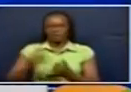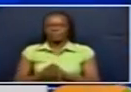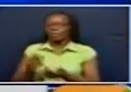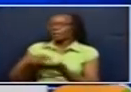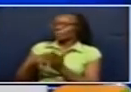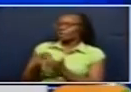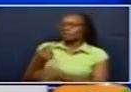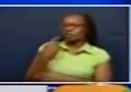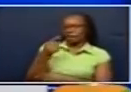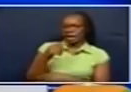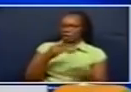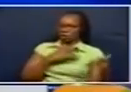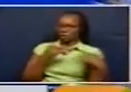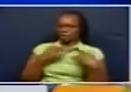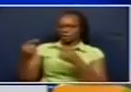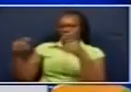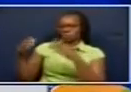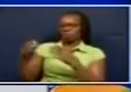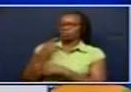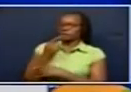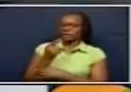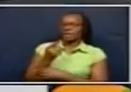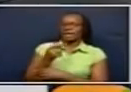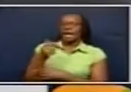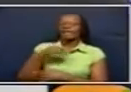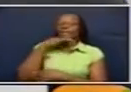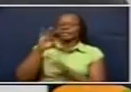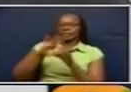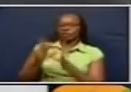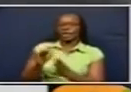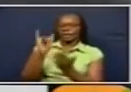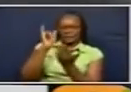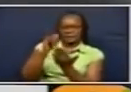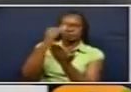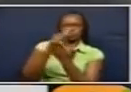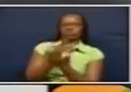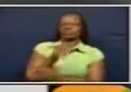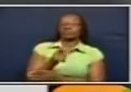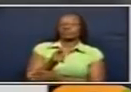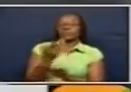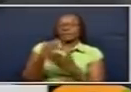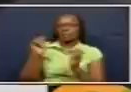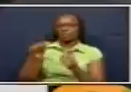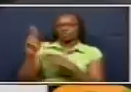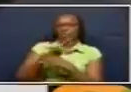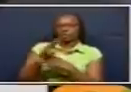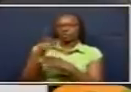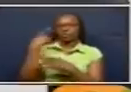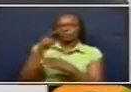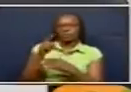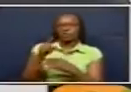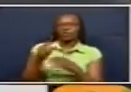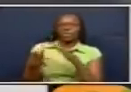opposition up until today. They're saying that they're still dead voters as part of the register, and somehow this can be used for ballot